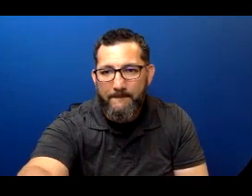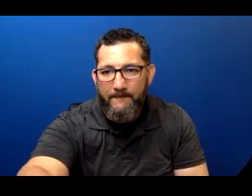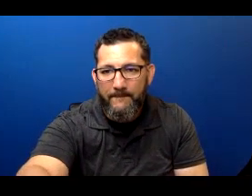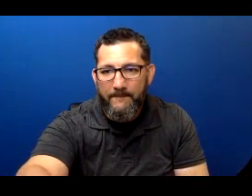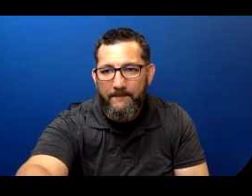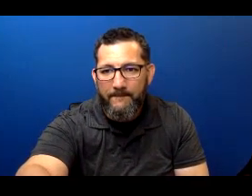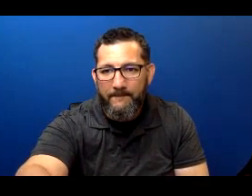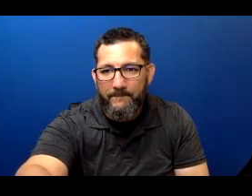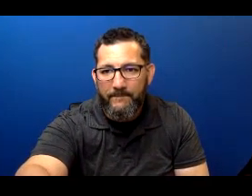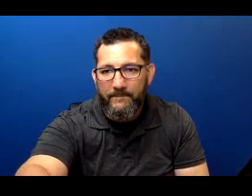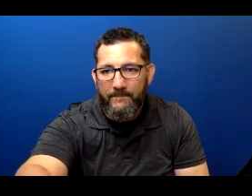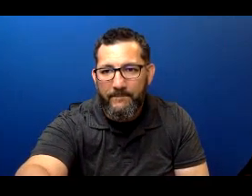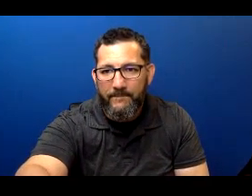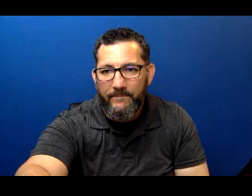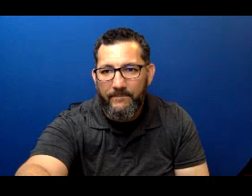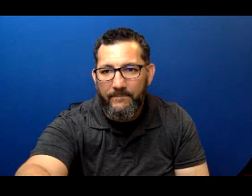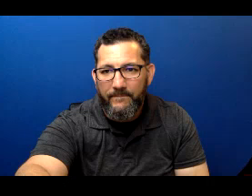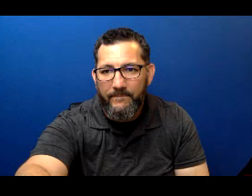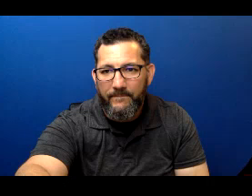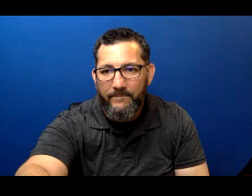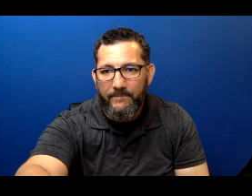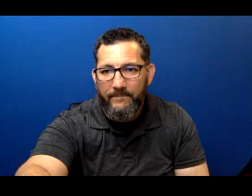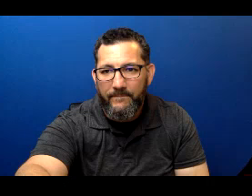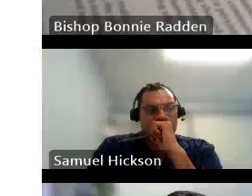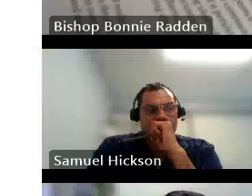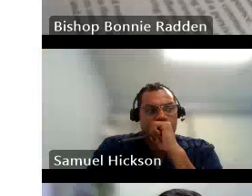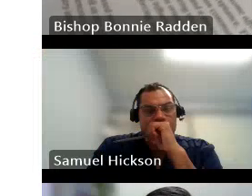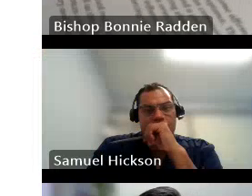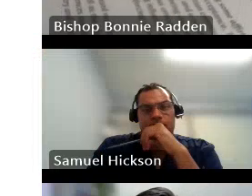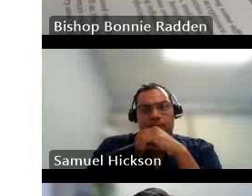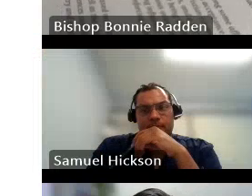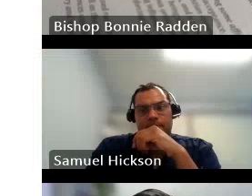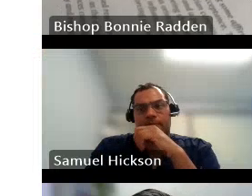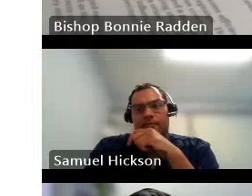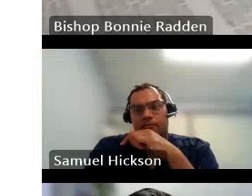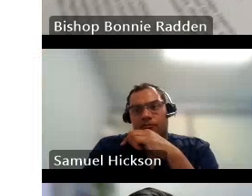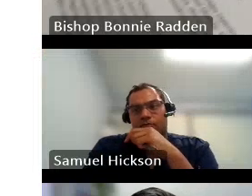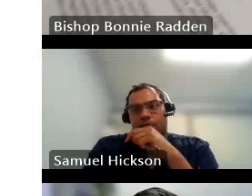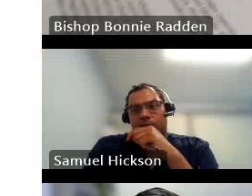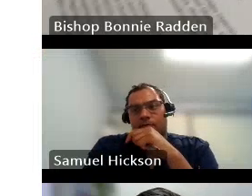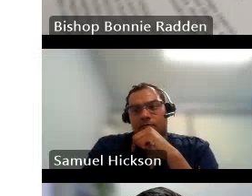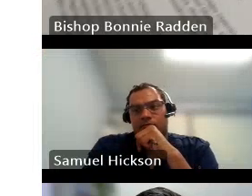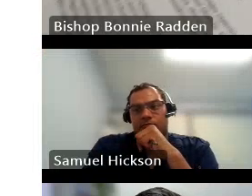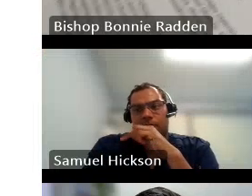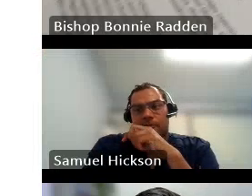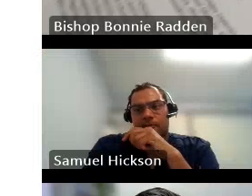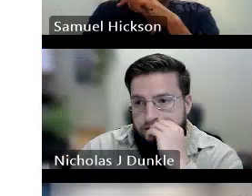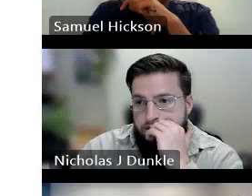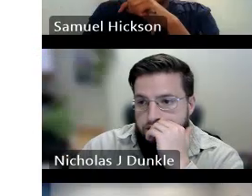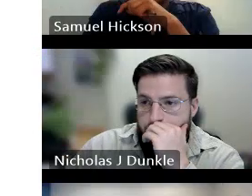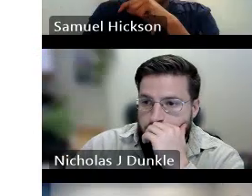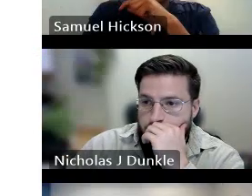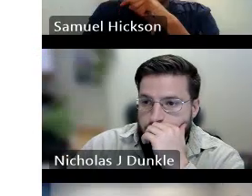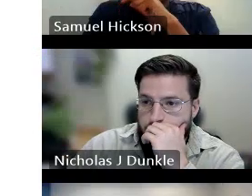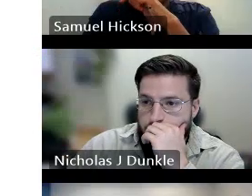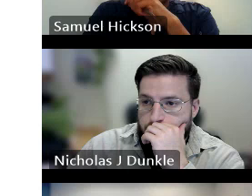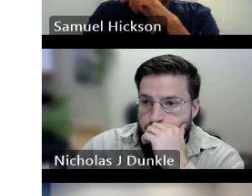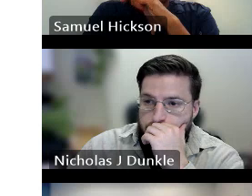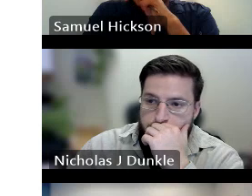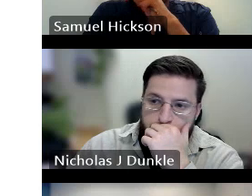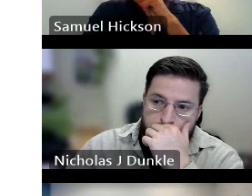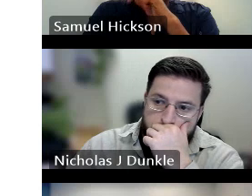we all can participate in, right? We are voters. We can be special subject